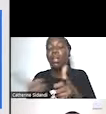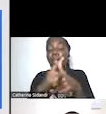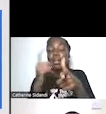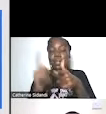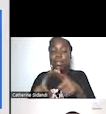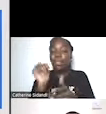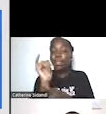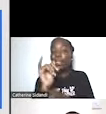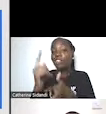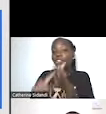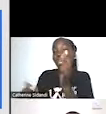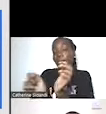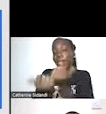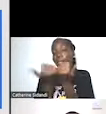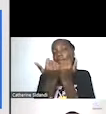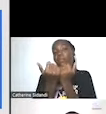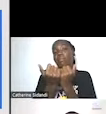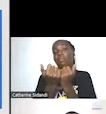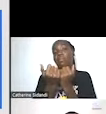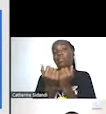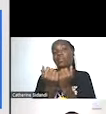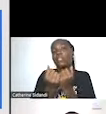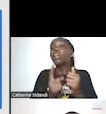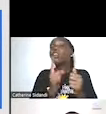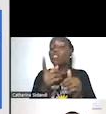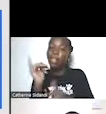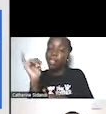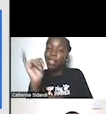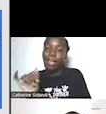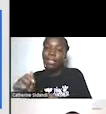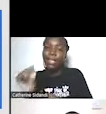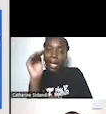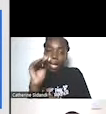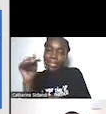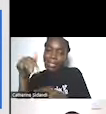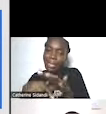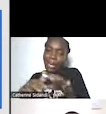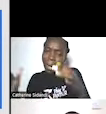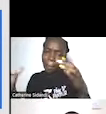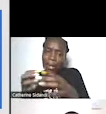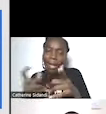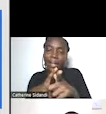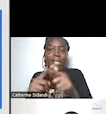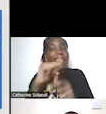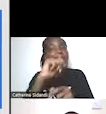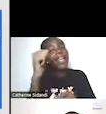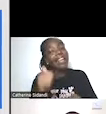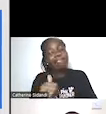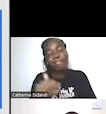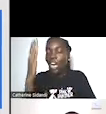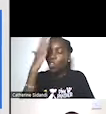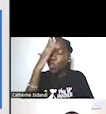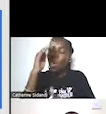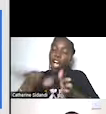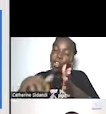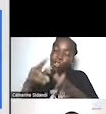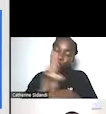some questions that were being asked by these companies, you might never know how they're going to be used, but then they use them for